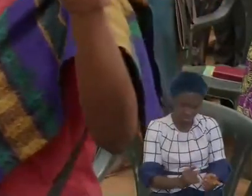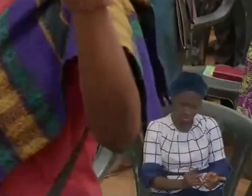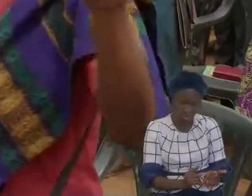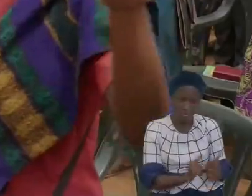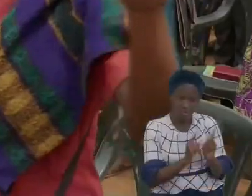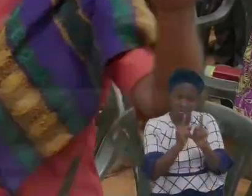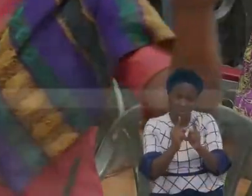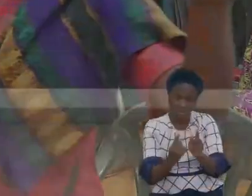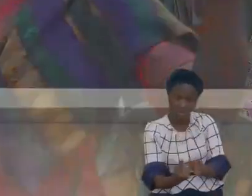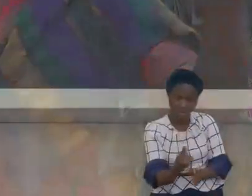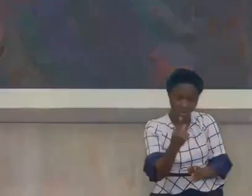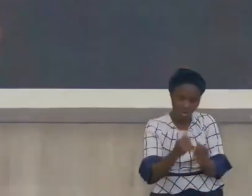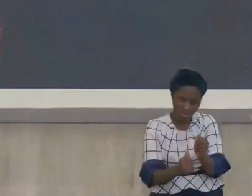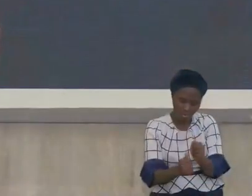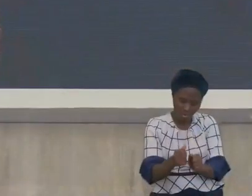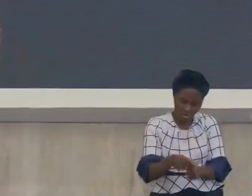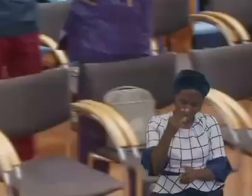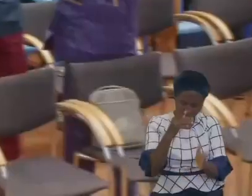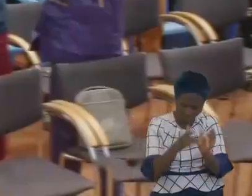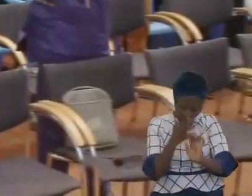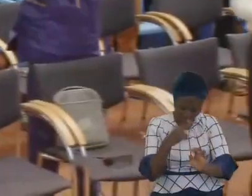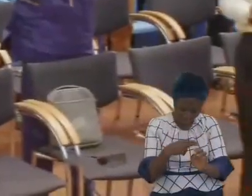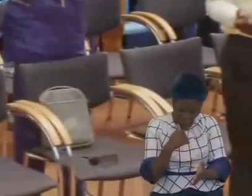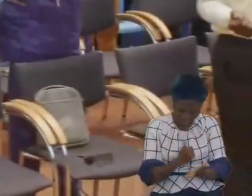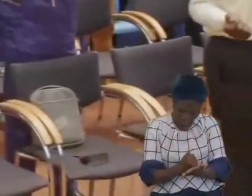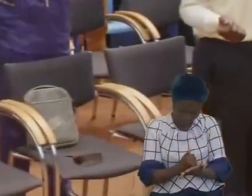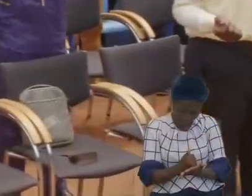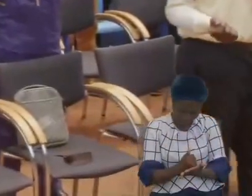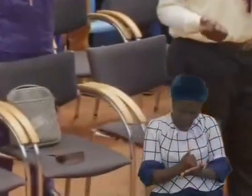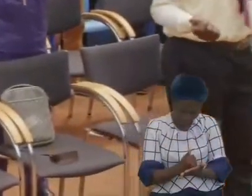They will come up higher.